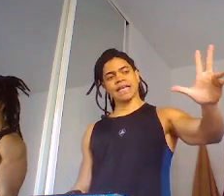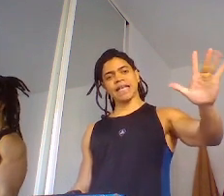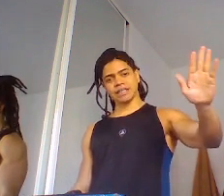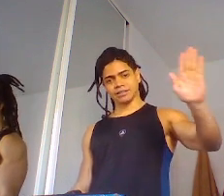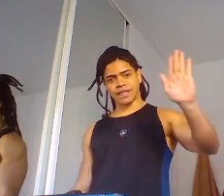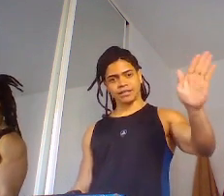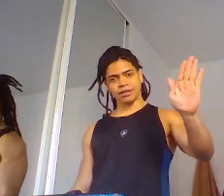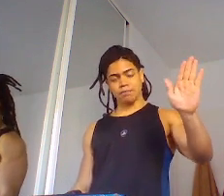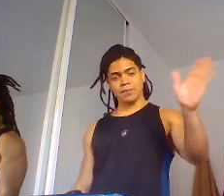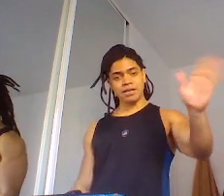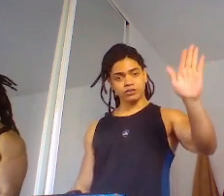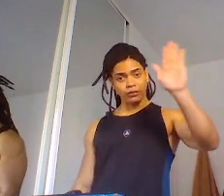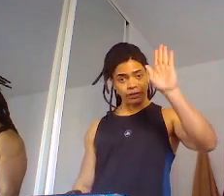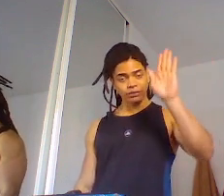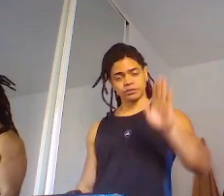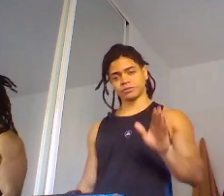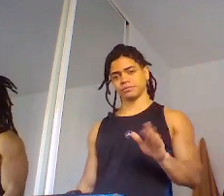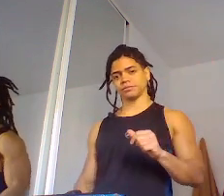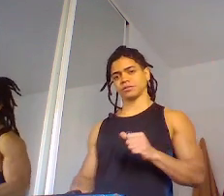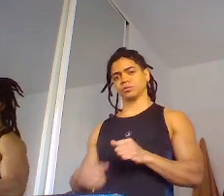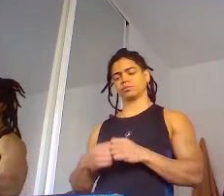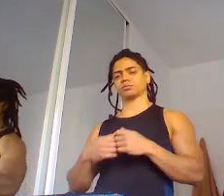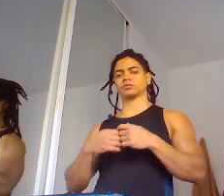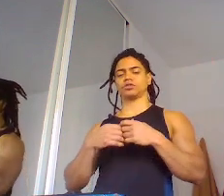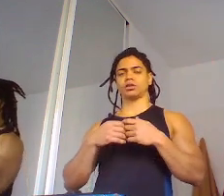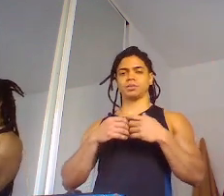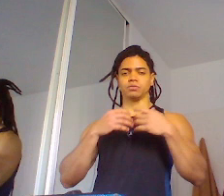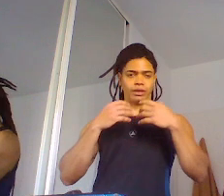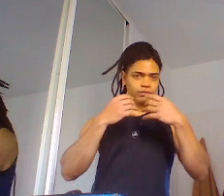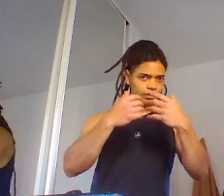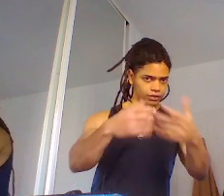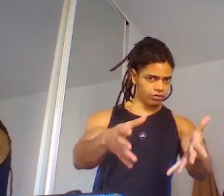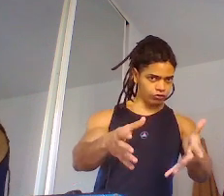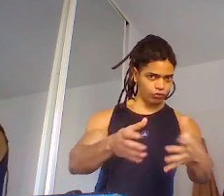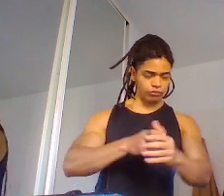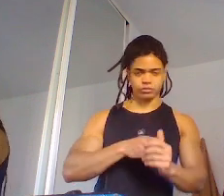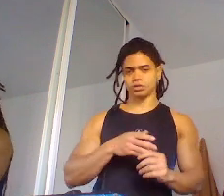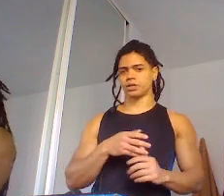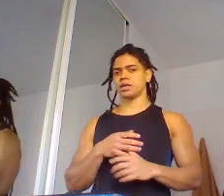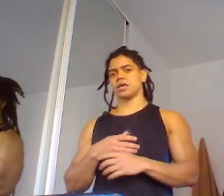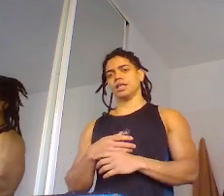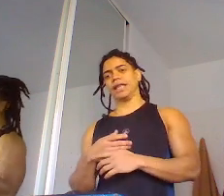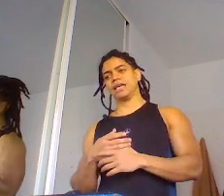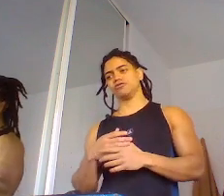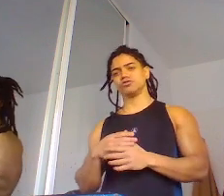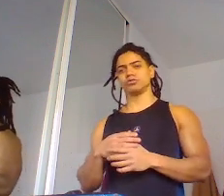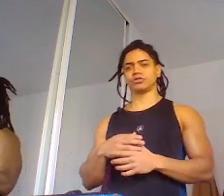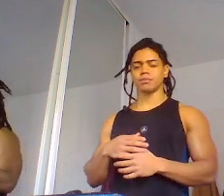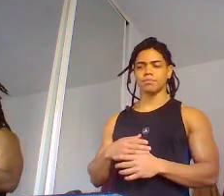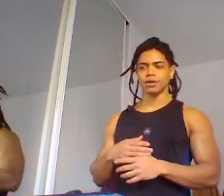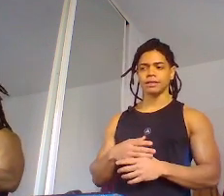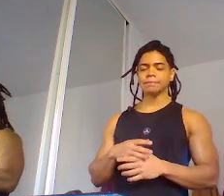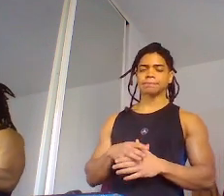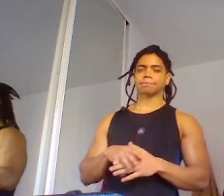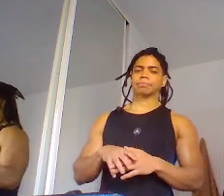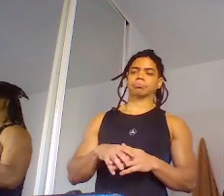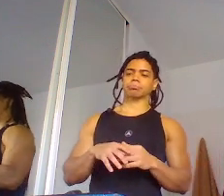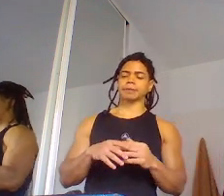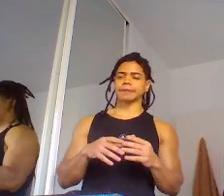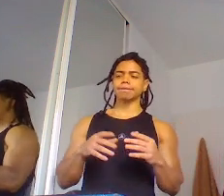it analyzed that, and based on this document, well, it's going to lend you some